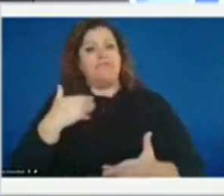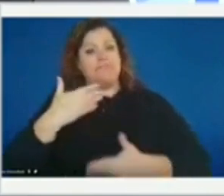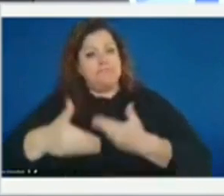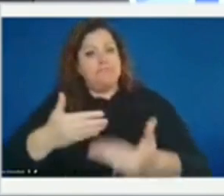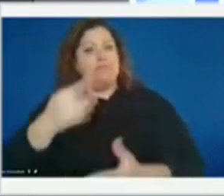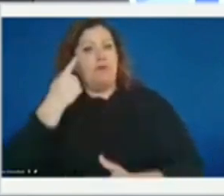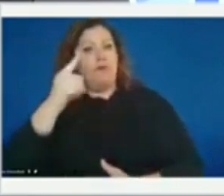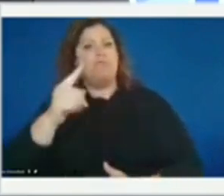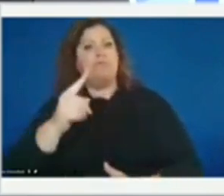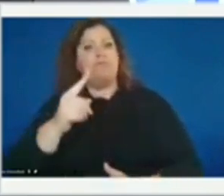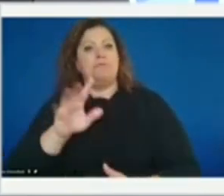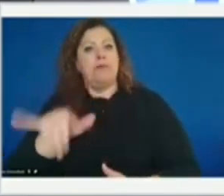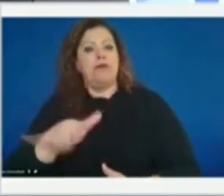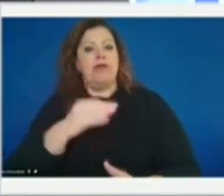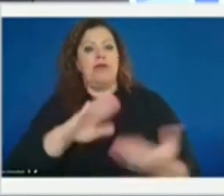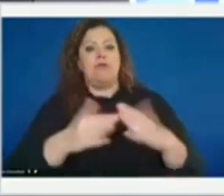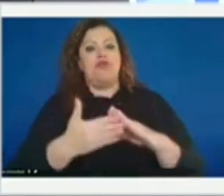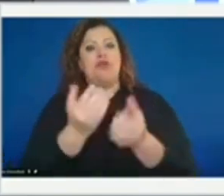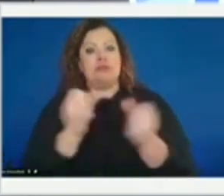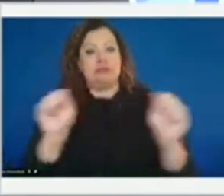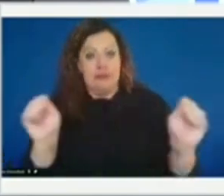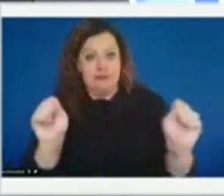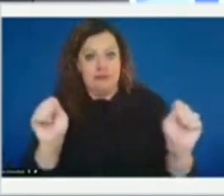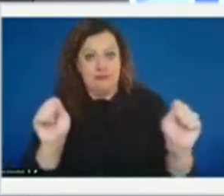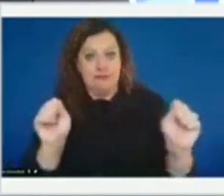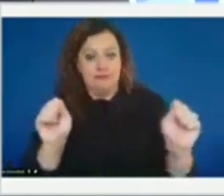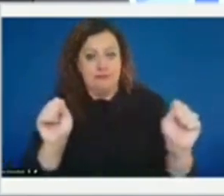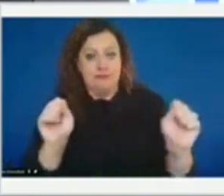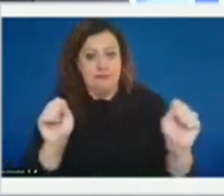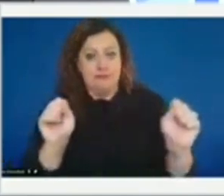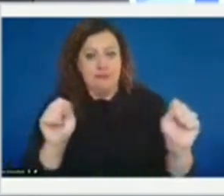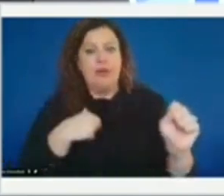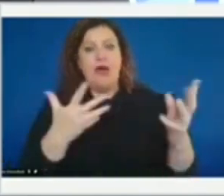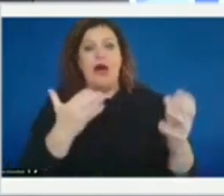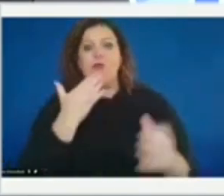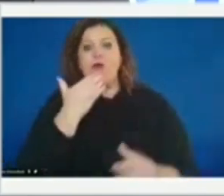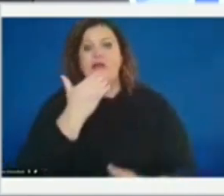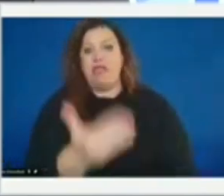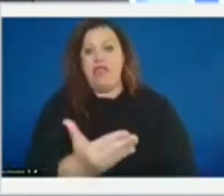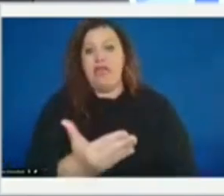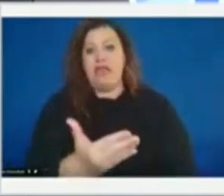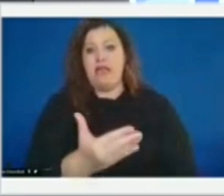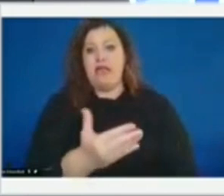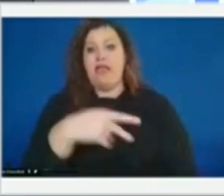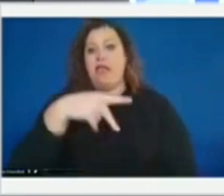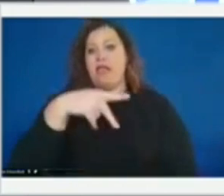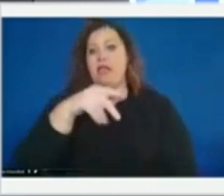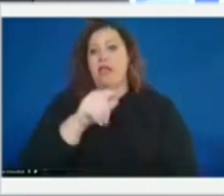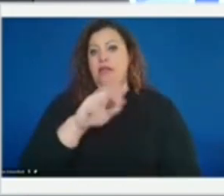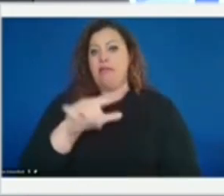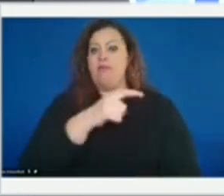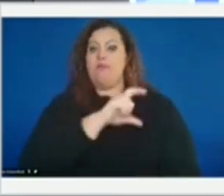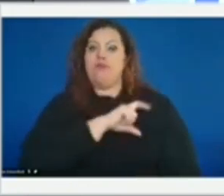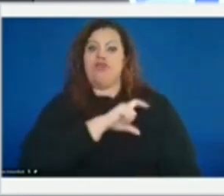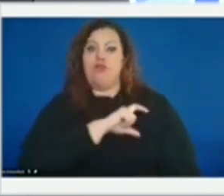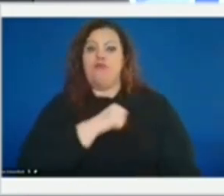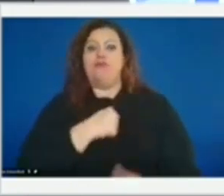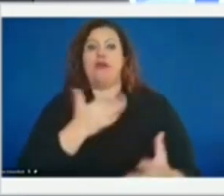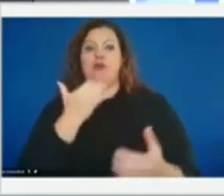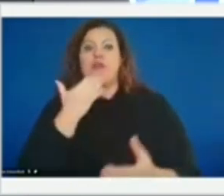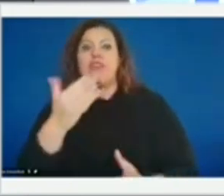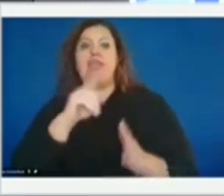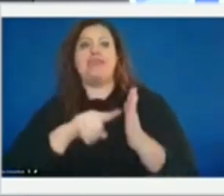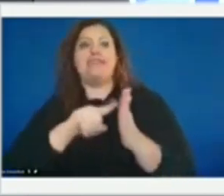and community safety. I want to thank our patrol officers I want to thank our detectives, our crime